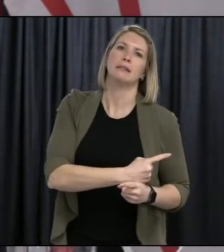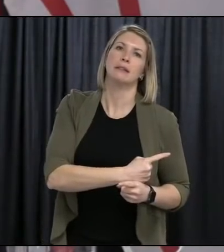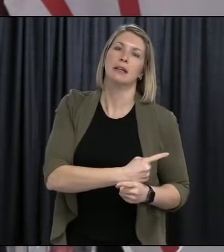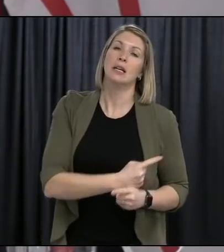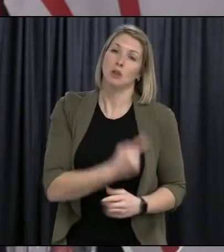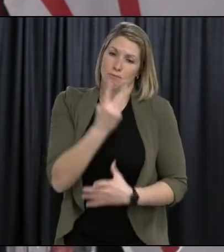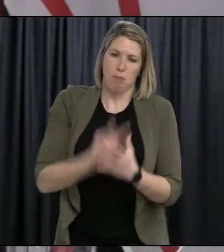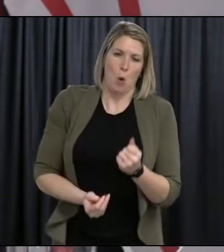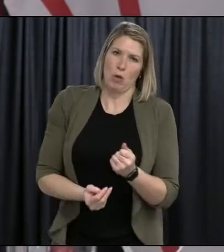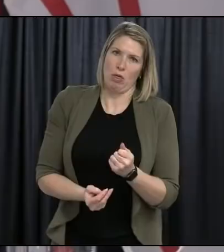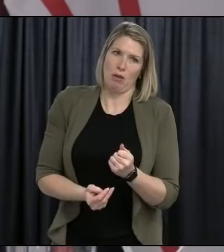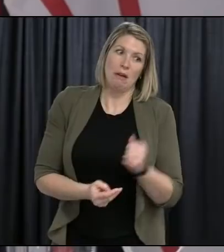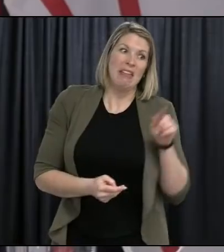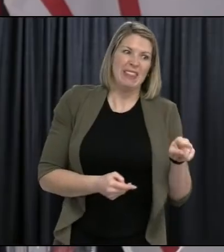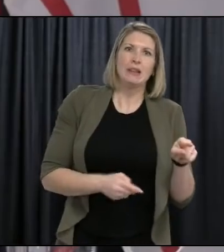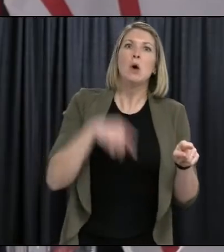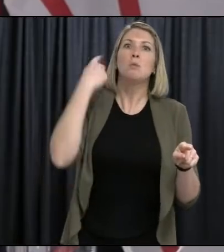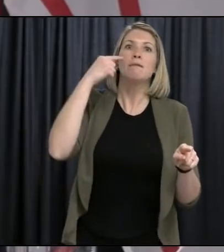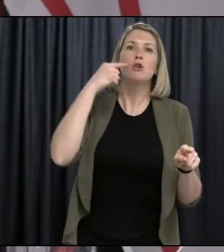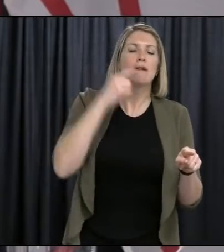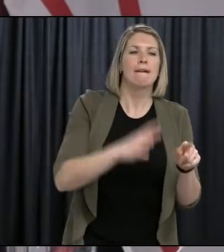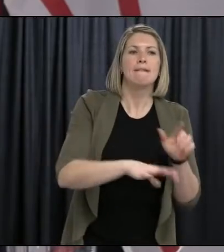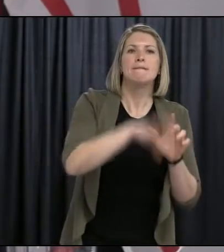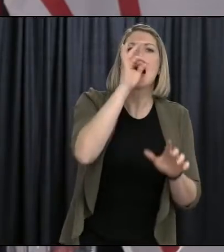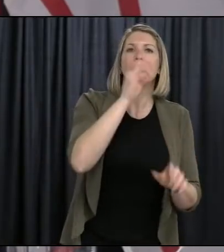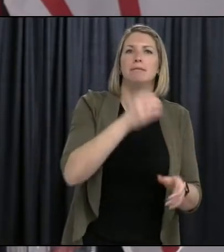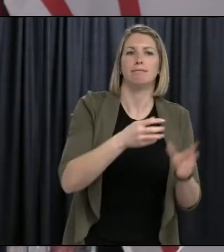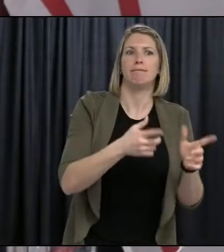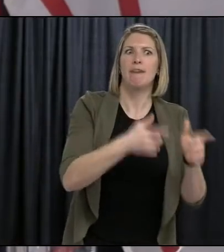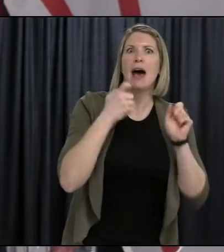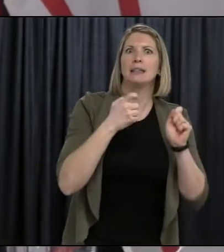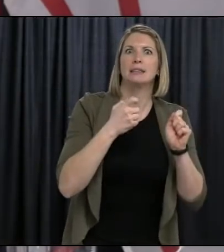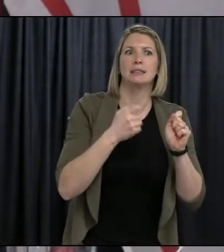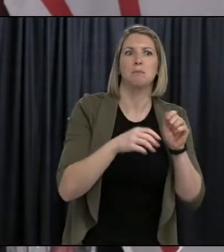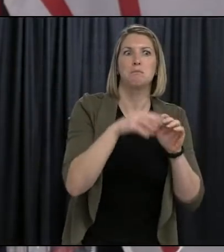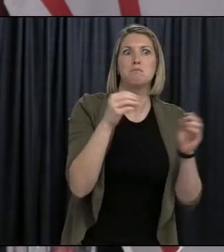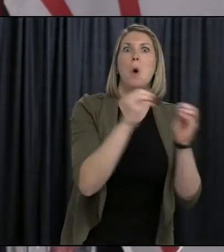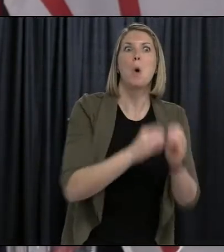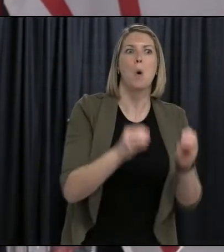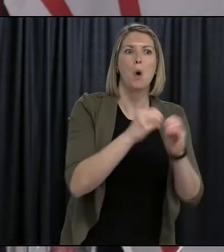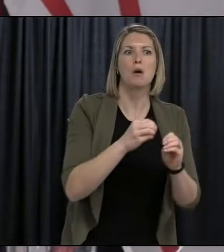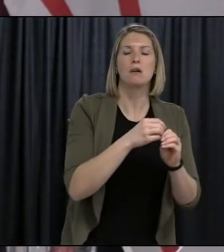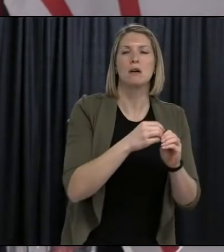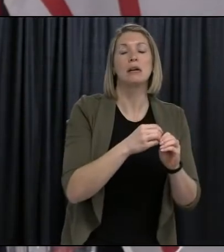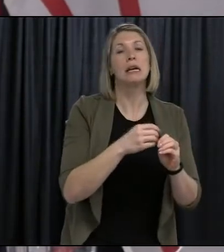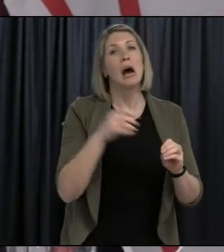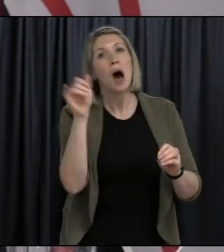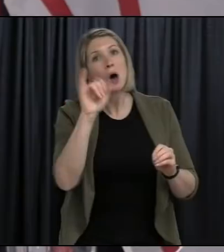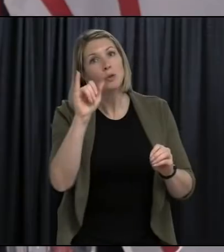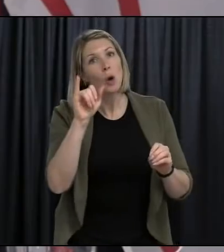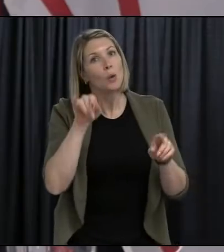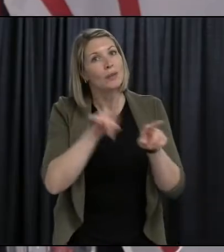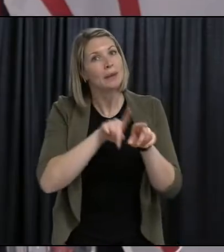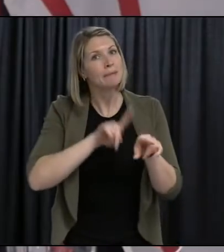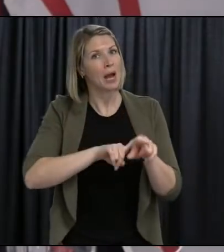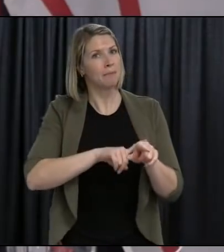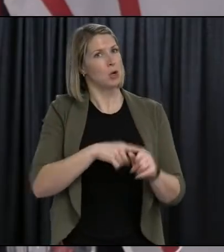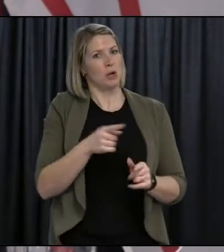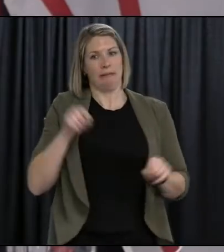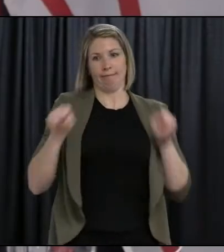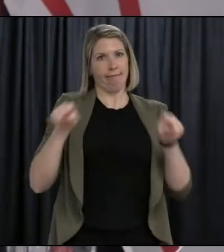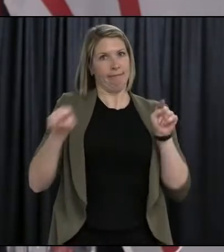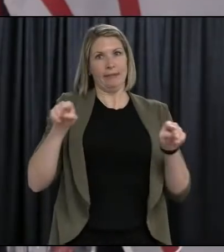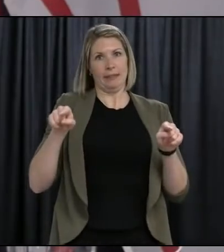respect to a negative screen, we still want you to isolate, we still want you to look for symptoms, but then we're waiting